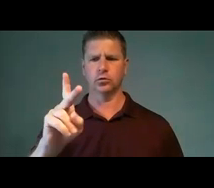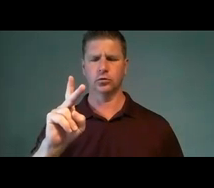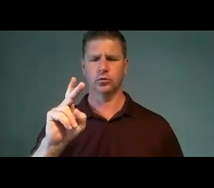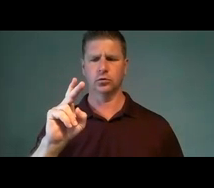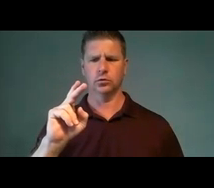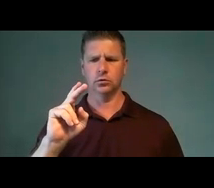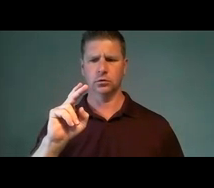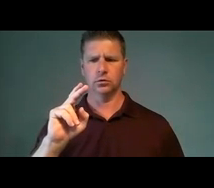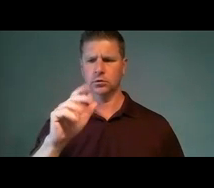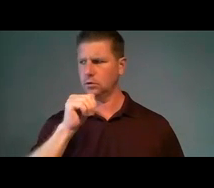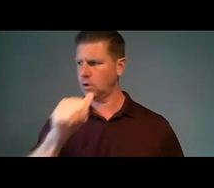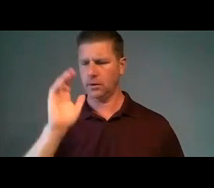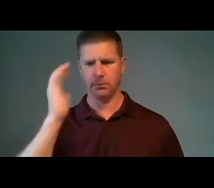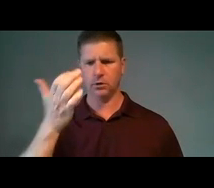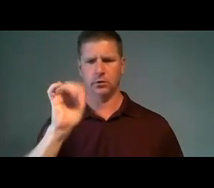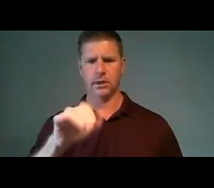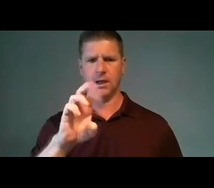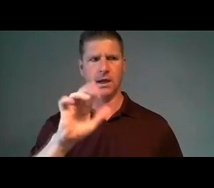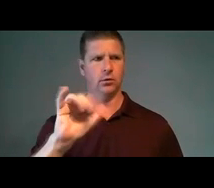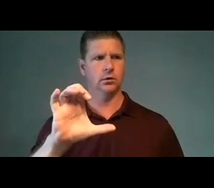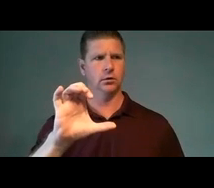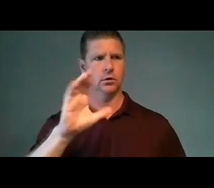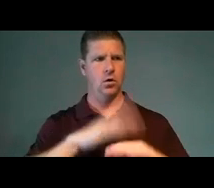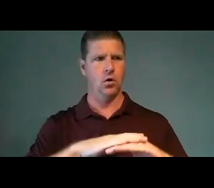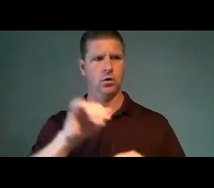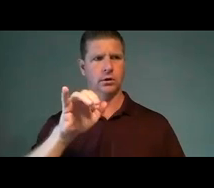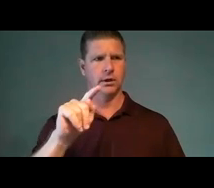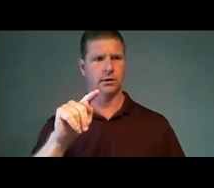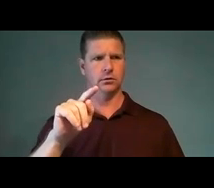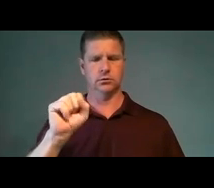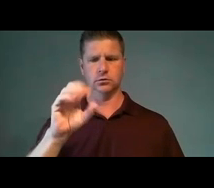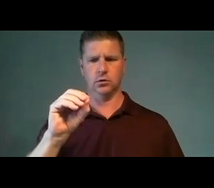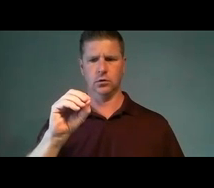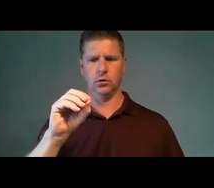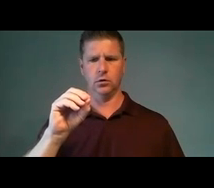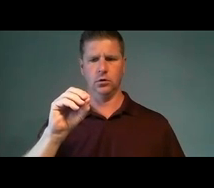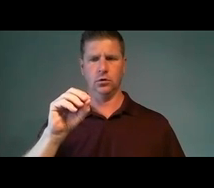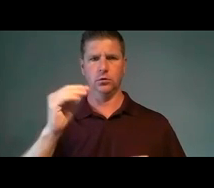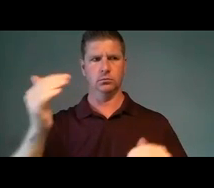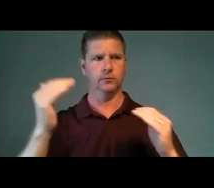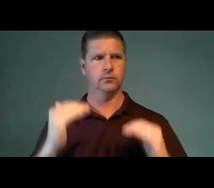it doesn't appear that Eric is on yet, so let's move to,